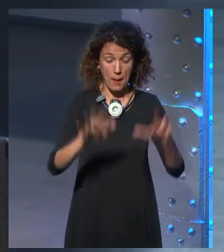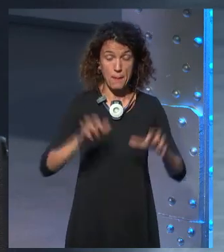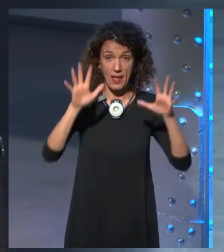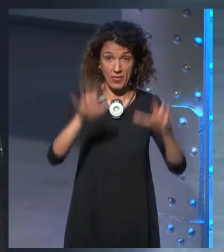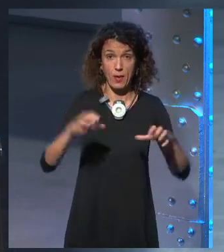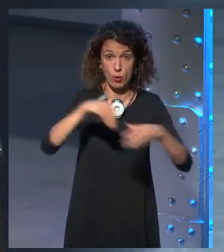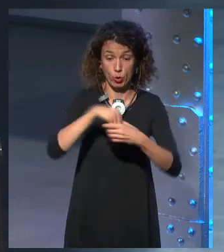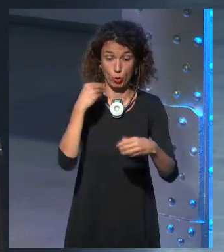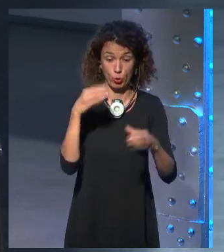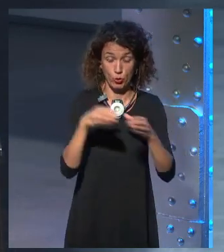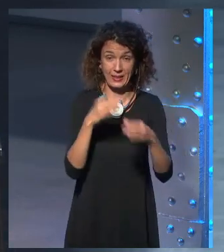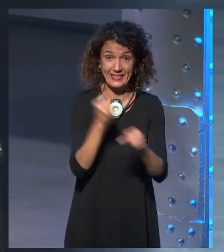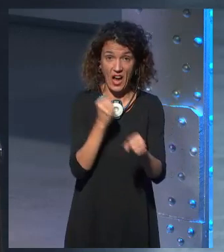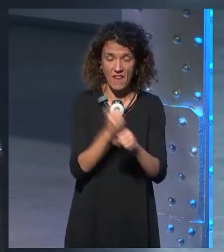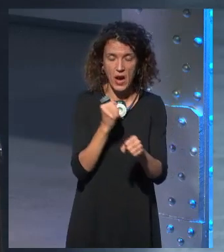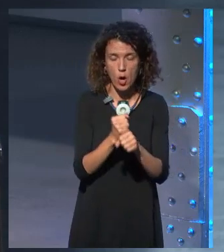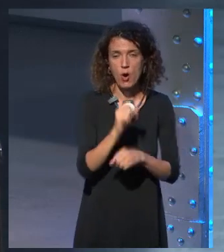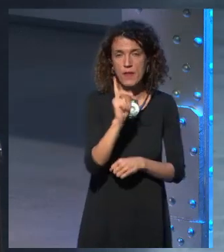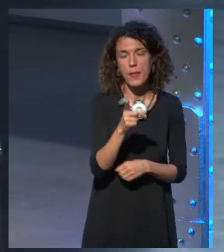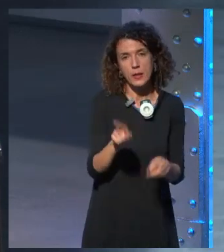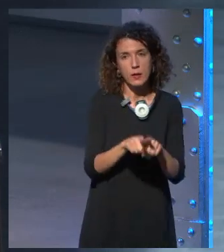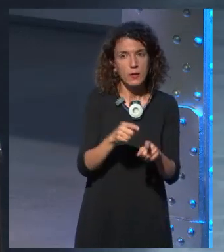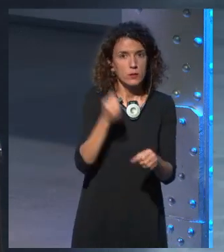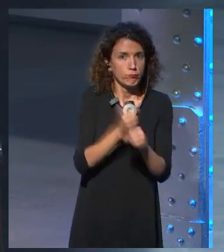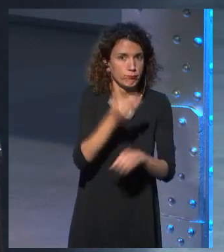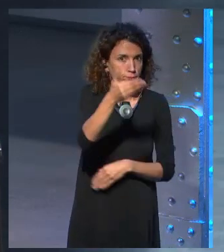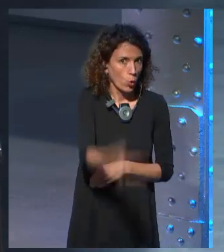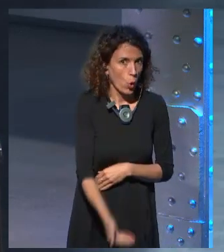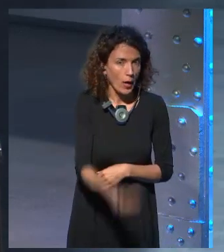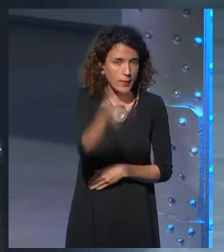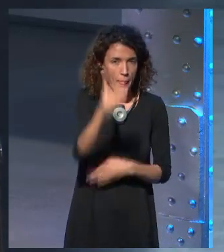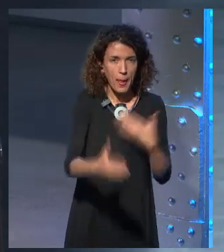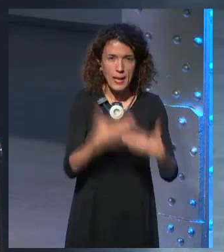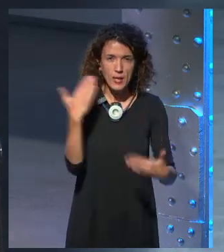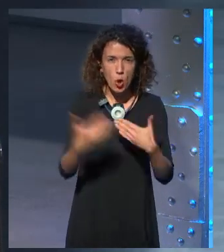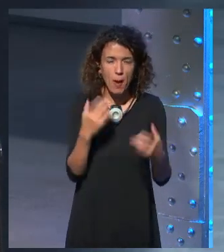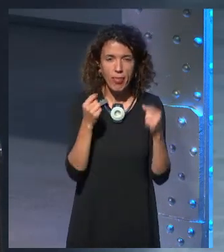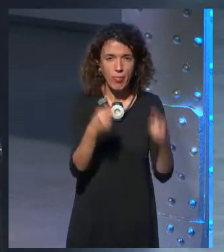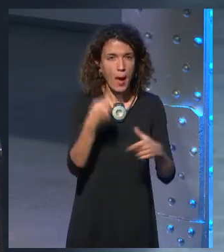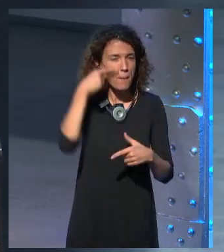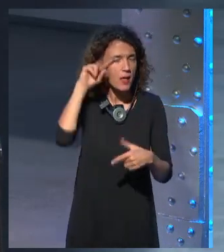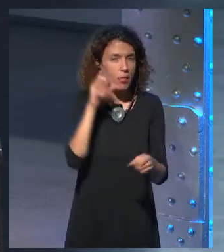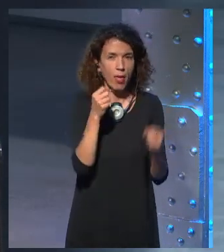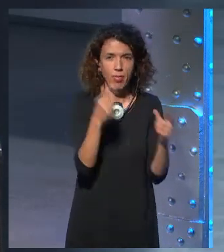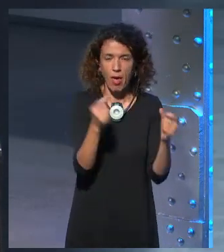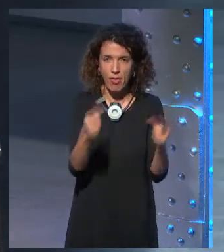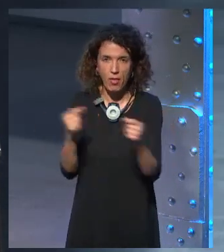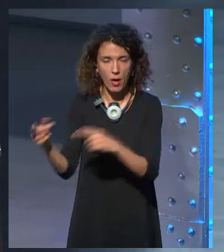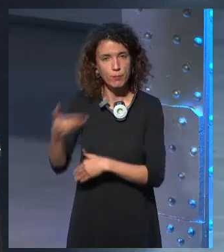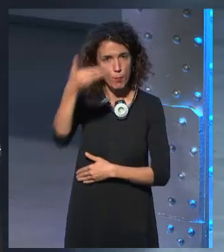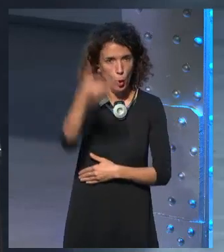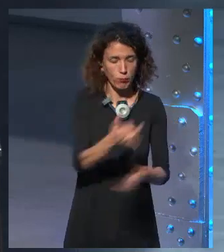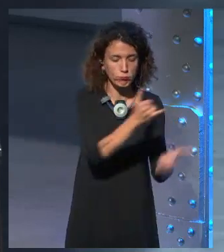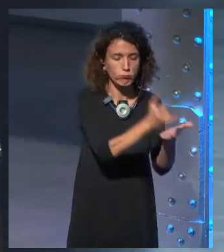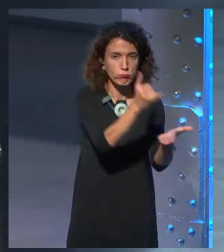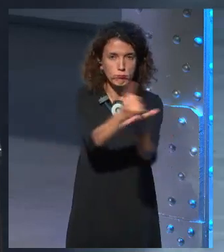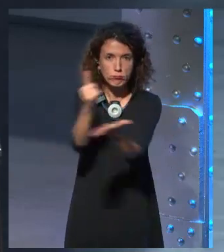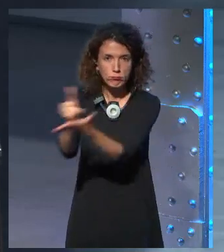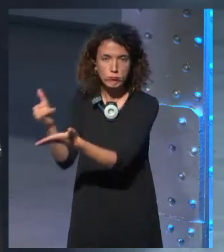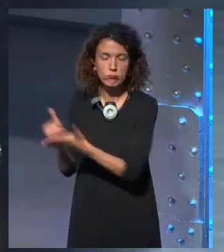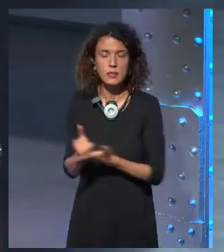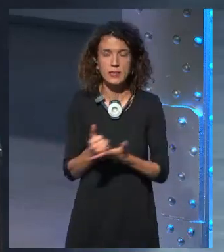it is incredibly important to innovate and experiment and really figure out a